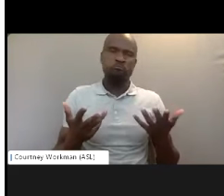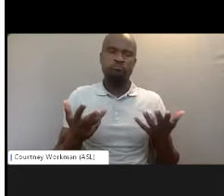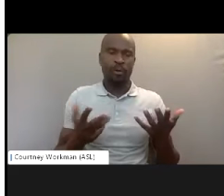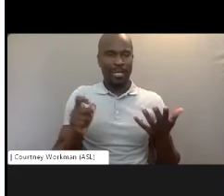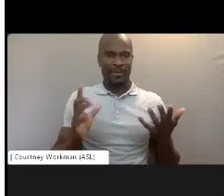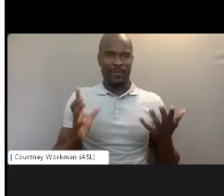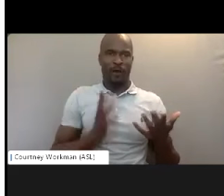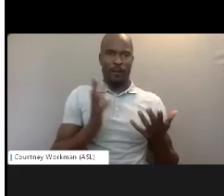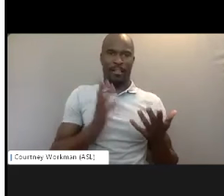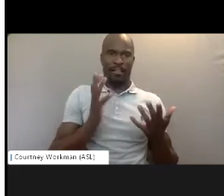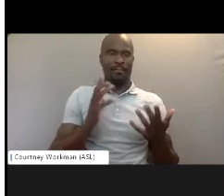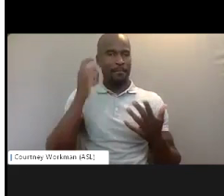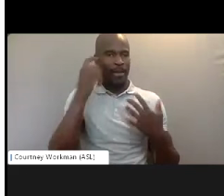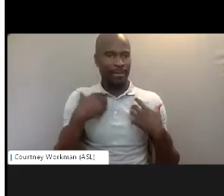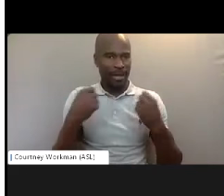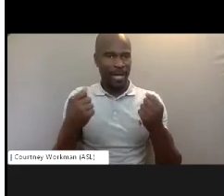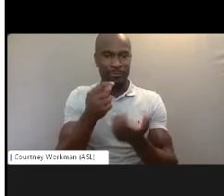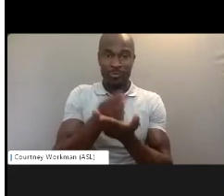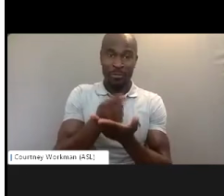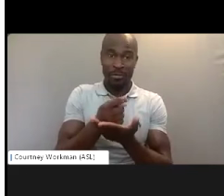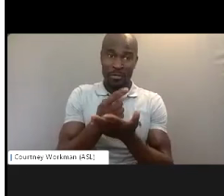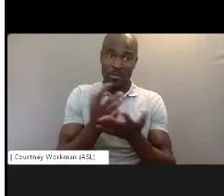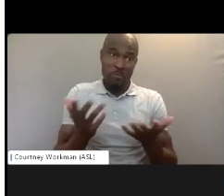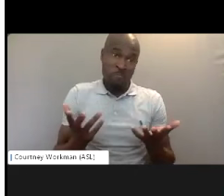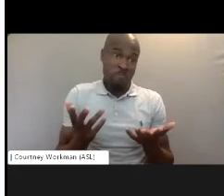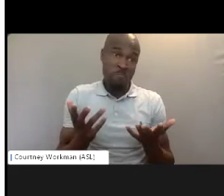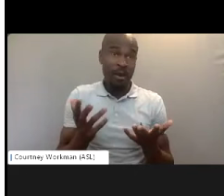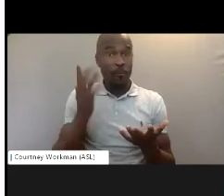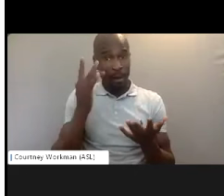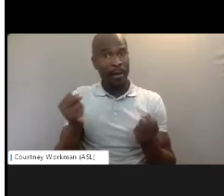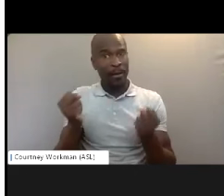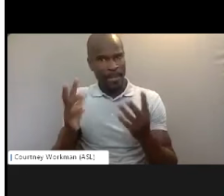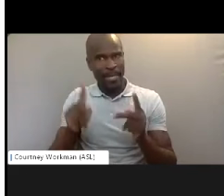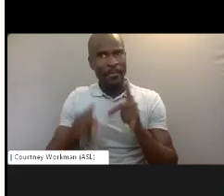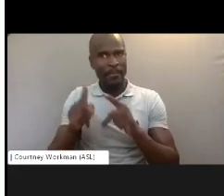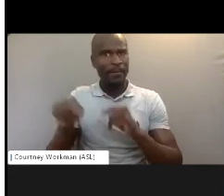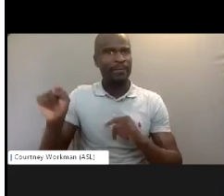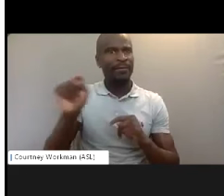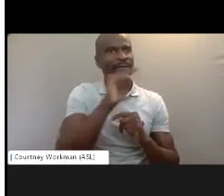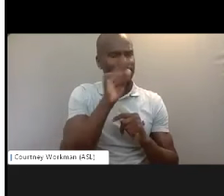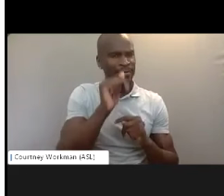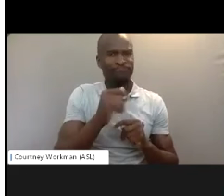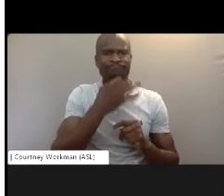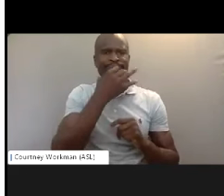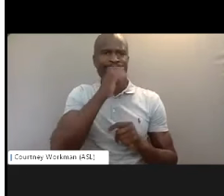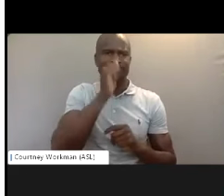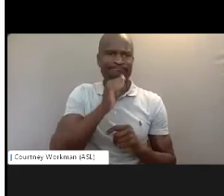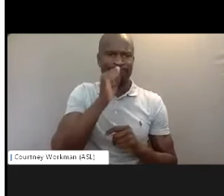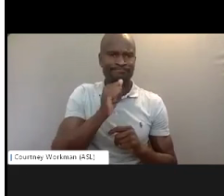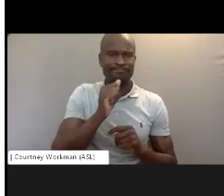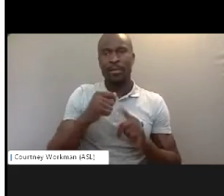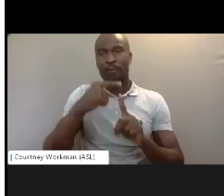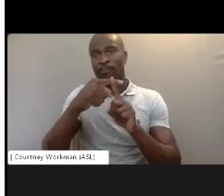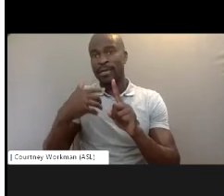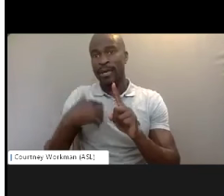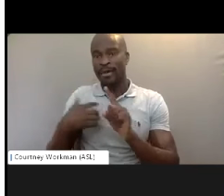health treatments, because people are resilient, and through some of those concepts of connection and